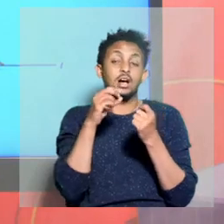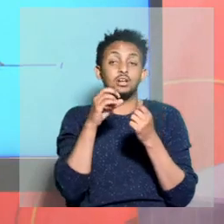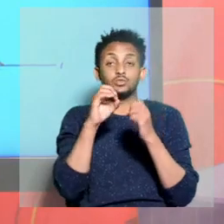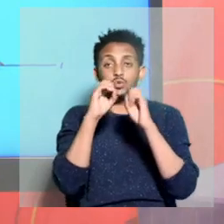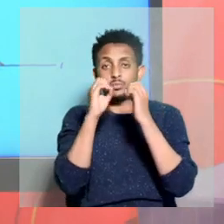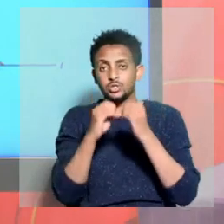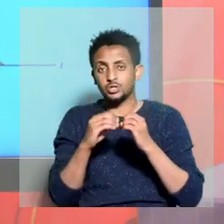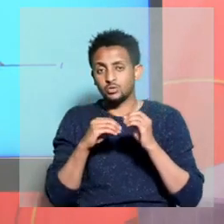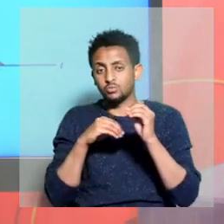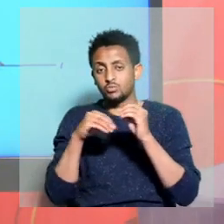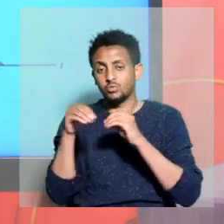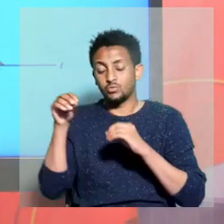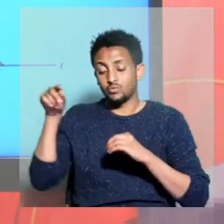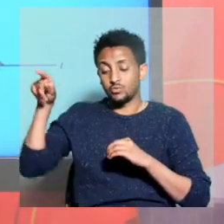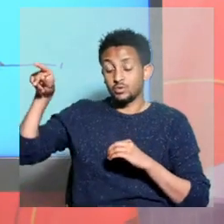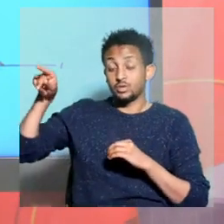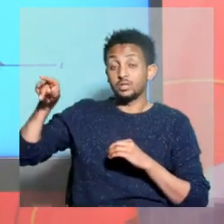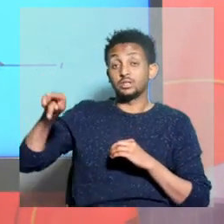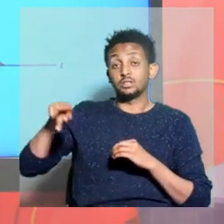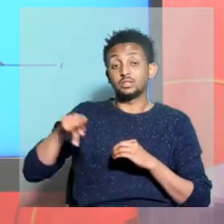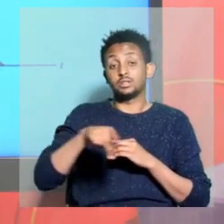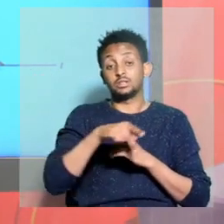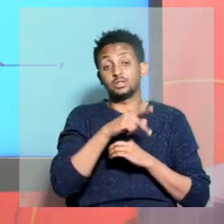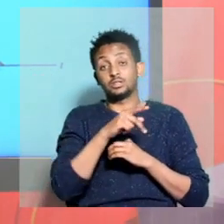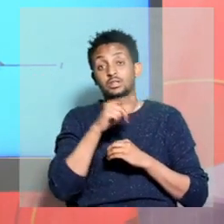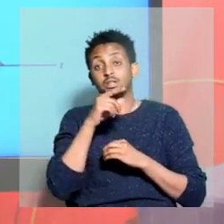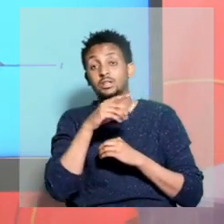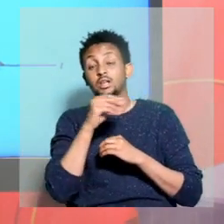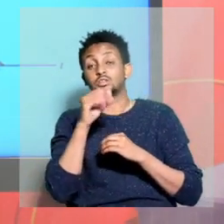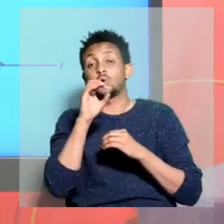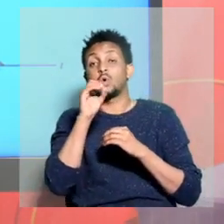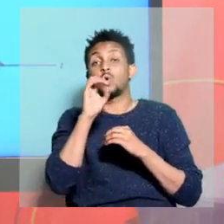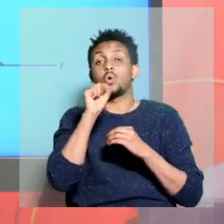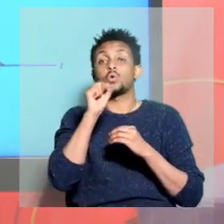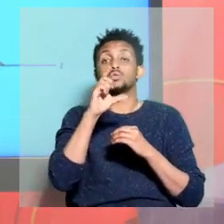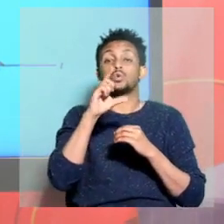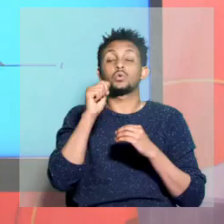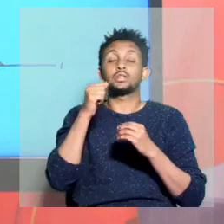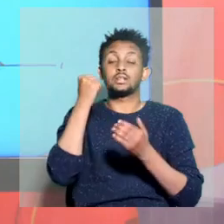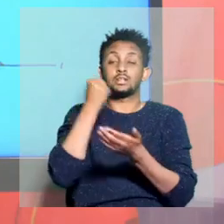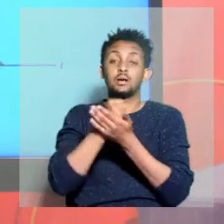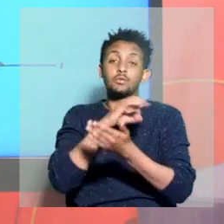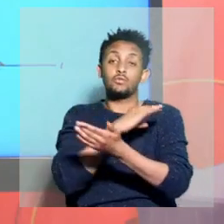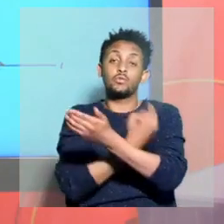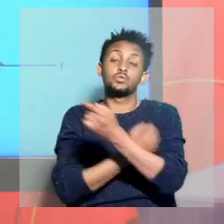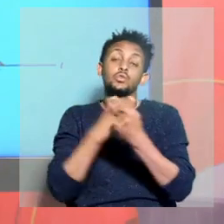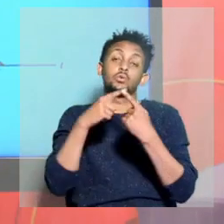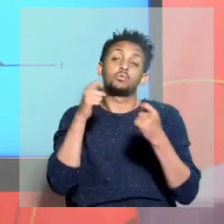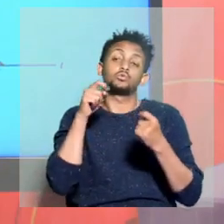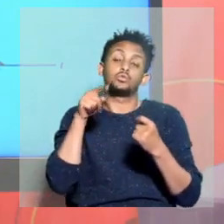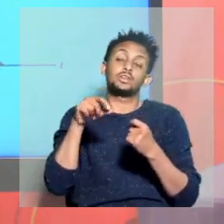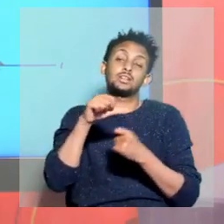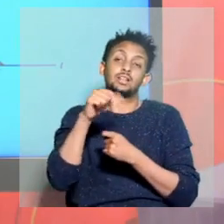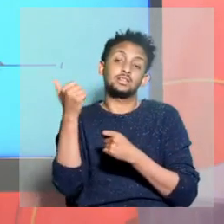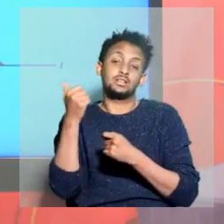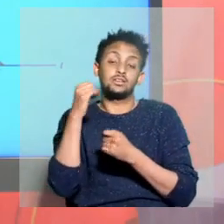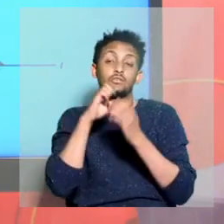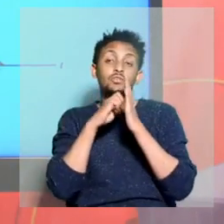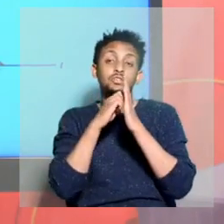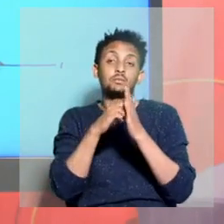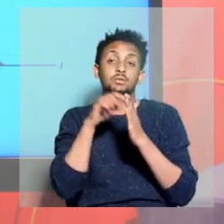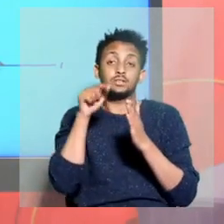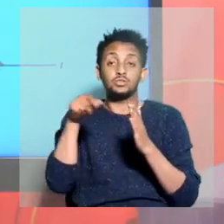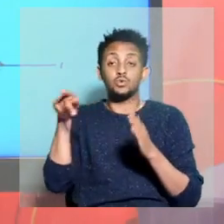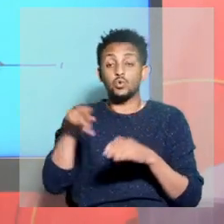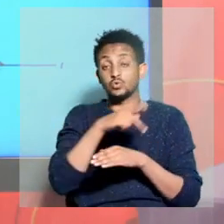is tending to move here in this direction, the oscillator, the damping force is opposite to that of the other side. For example,